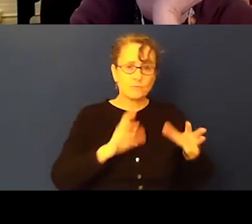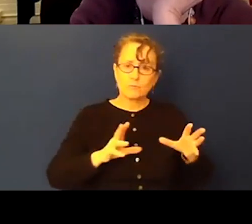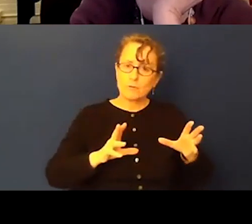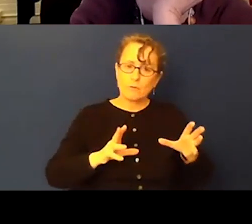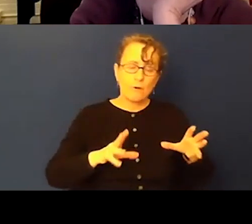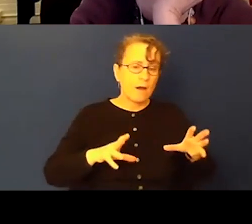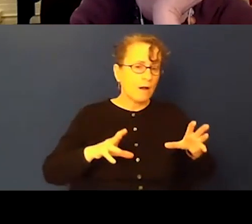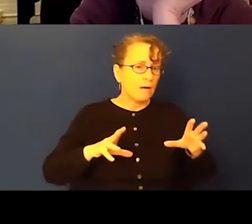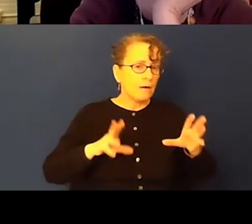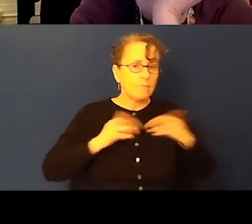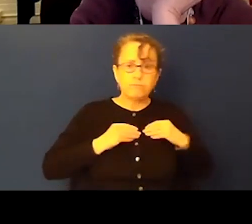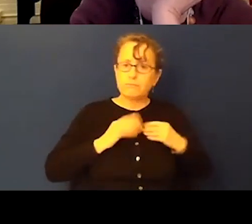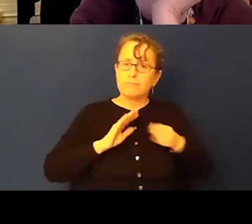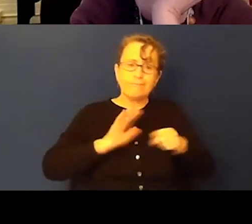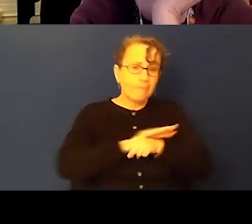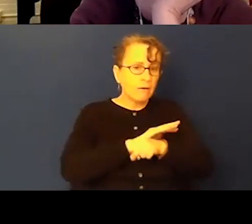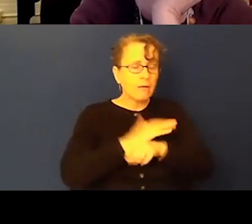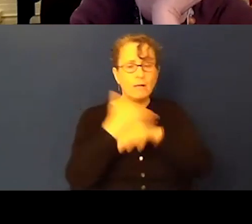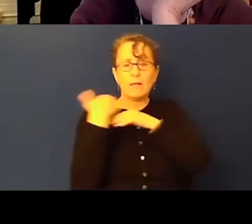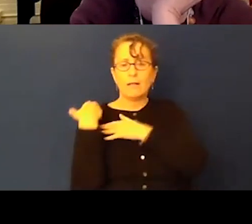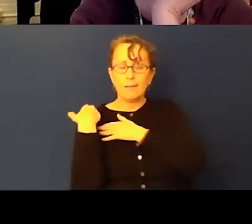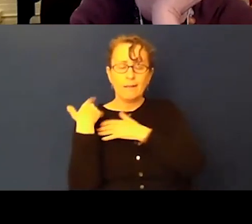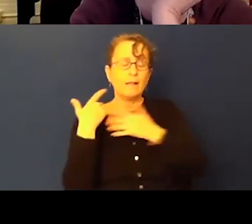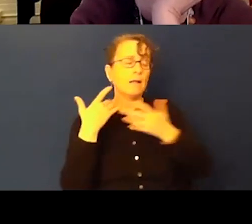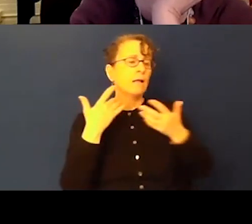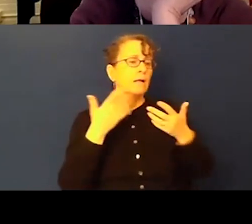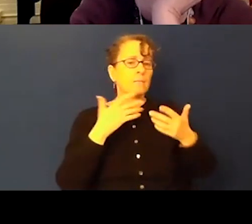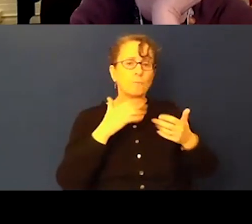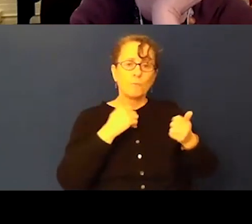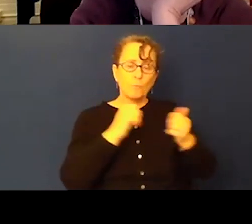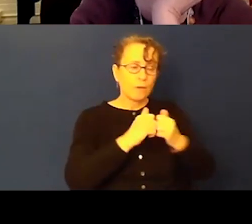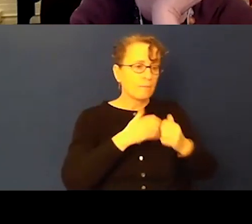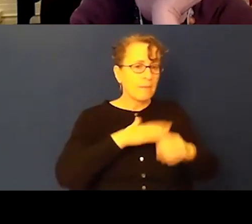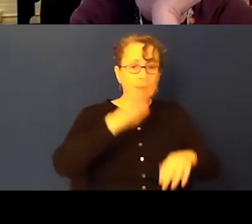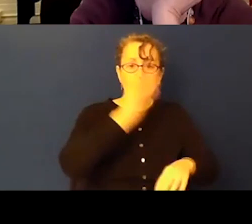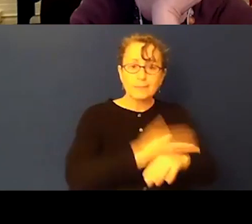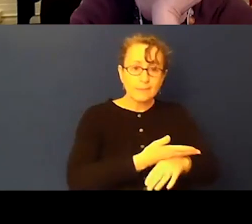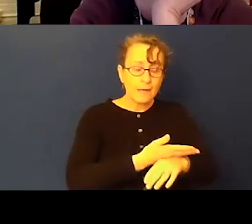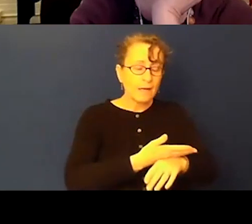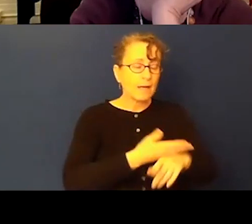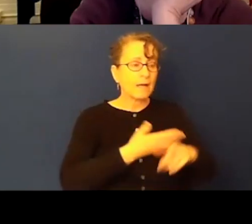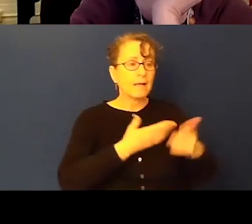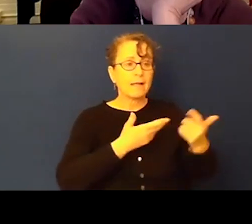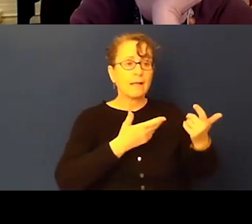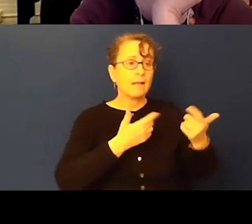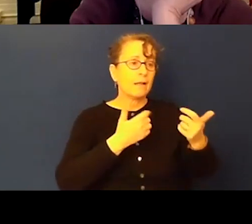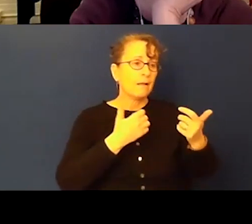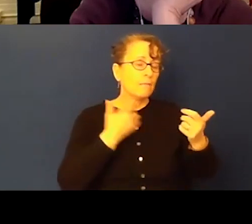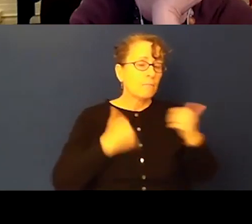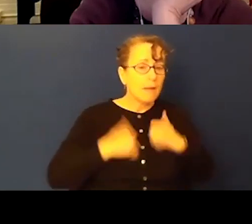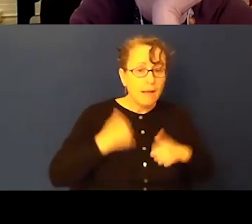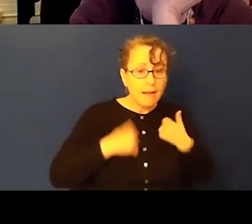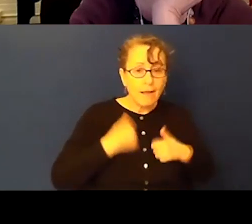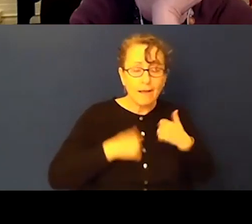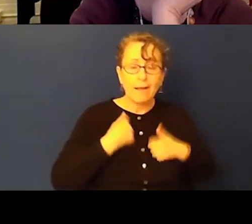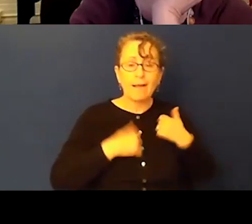Then if she's here, then I don't need to submit a log, or do I? Because